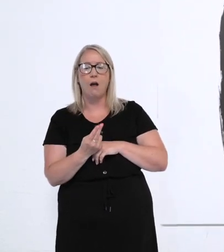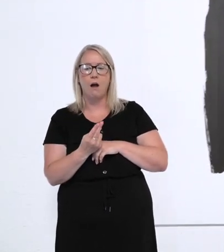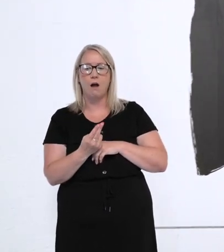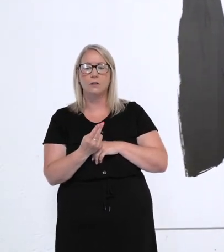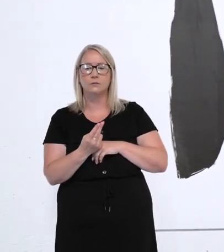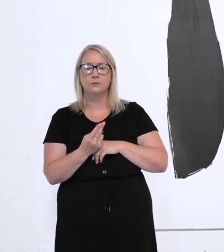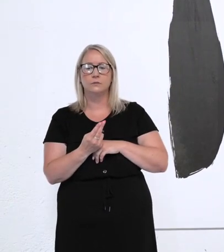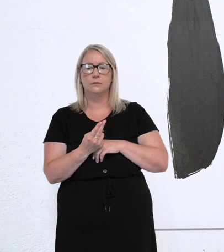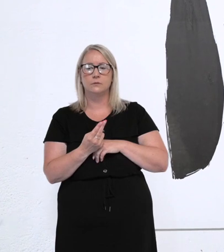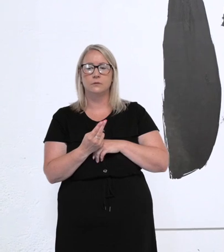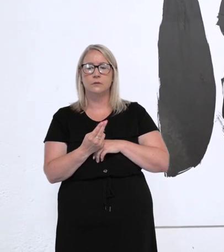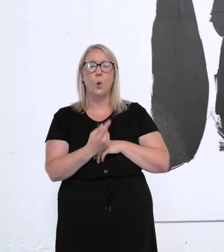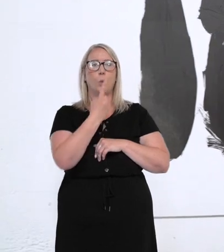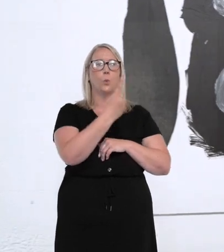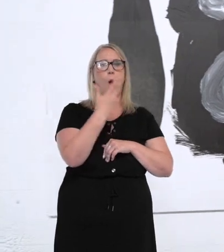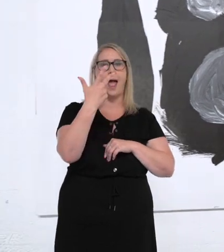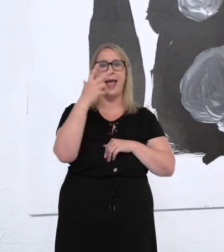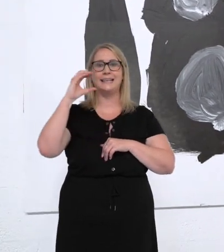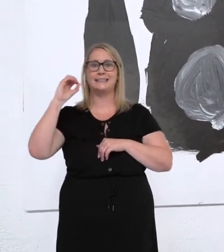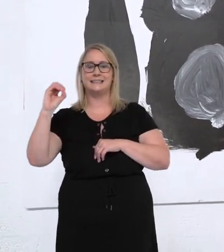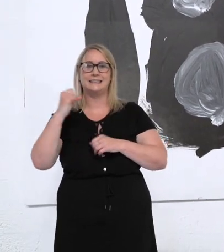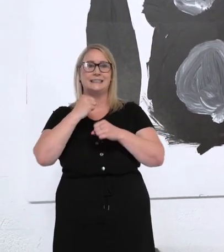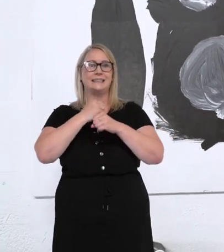another gallery, the 180 Gallery, and